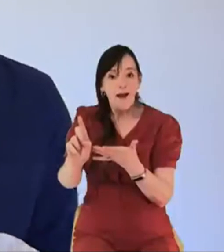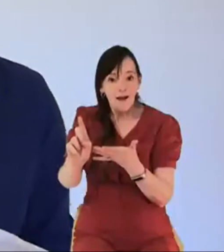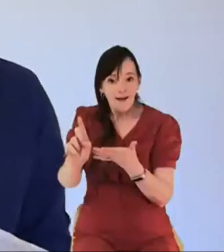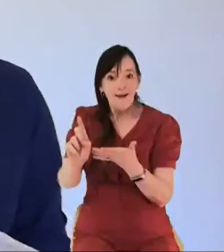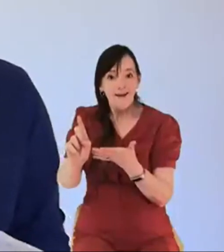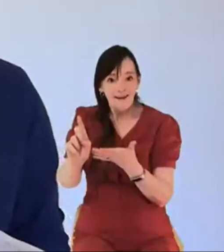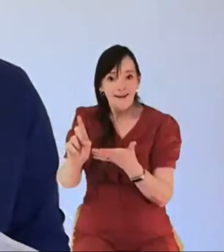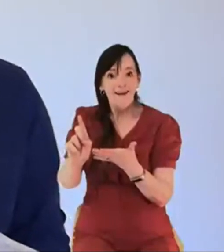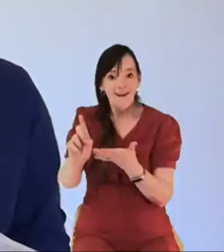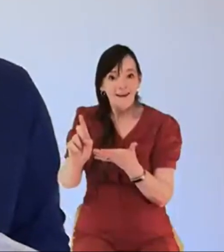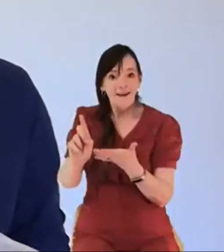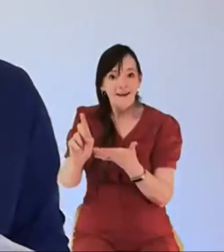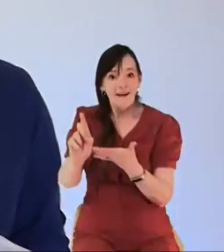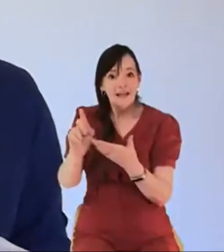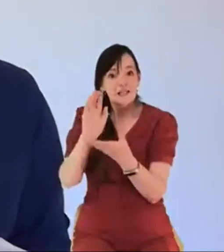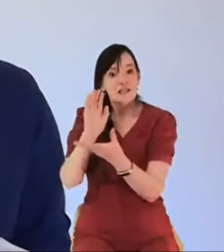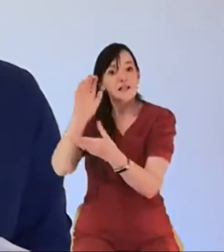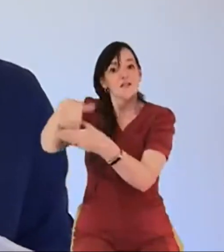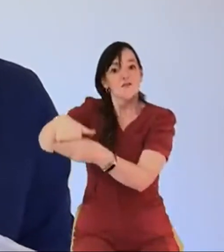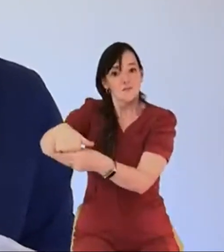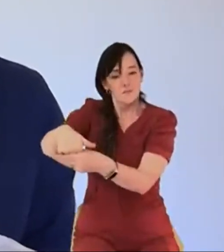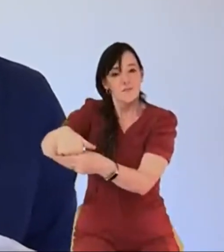why